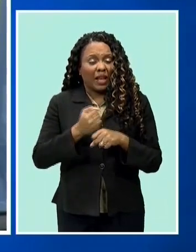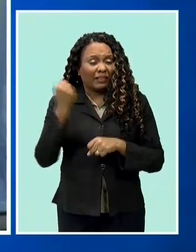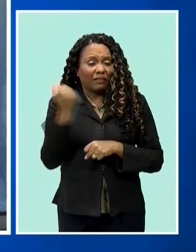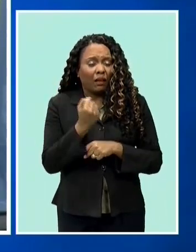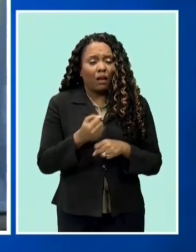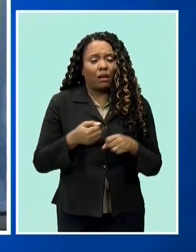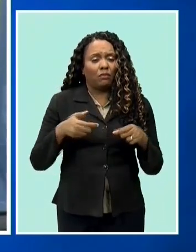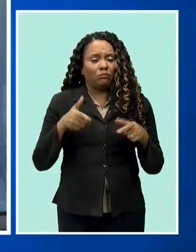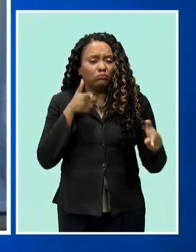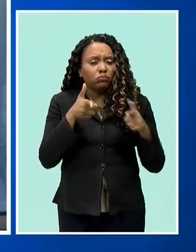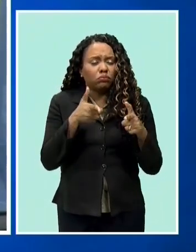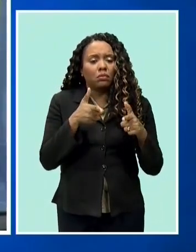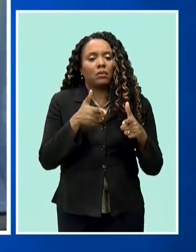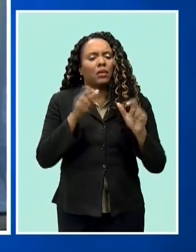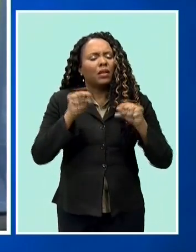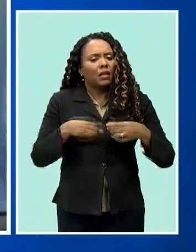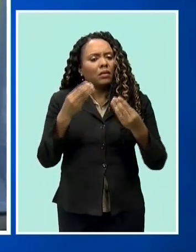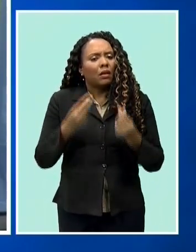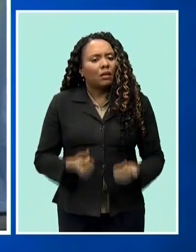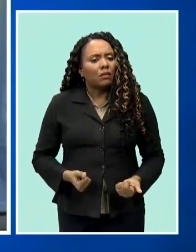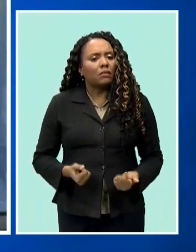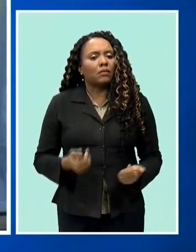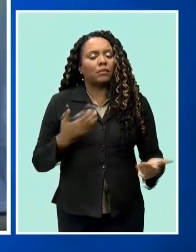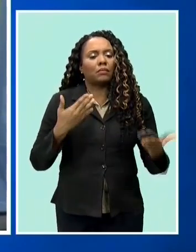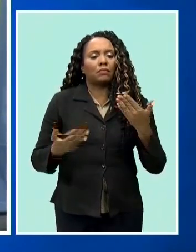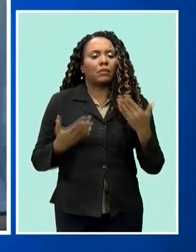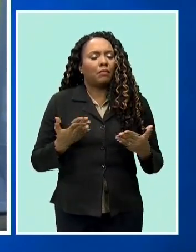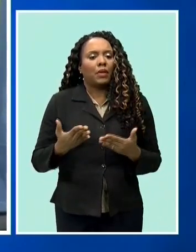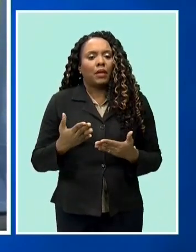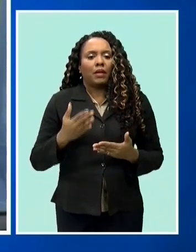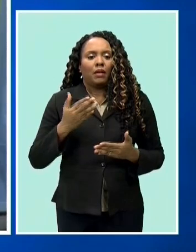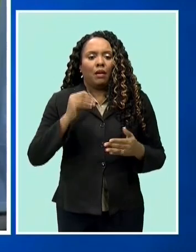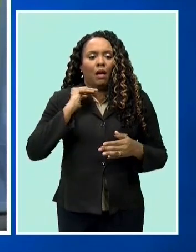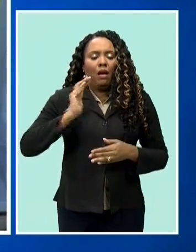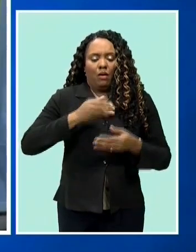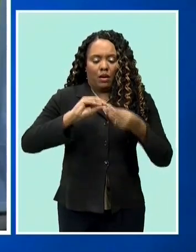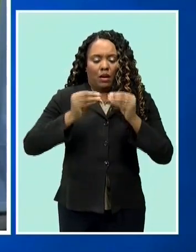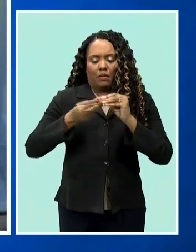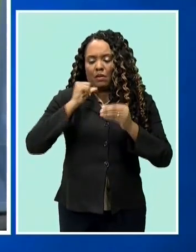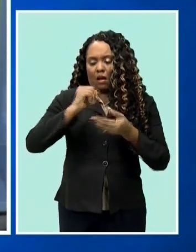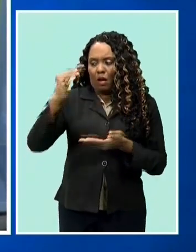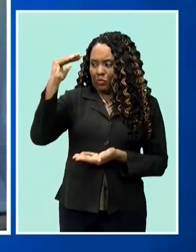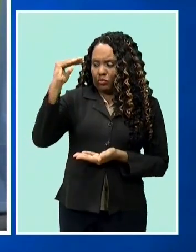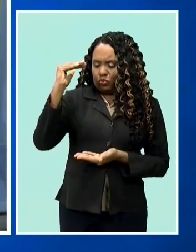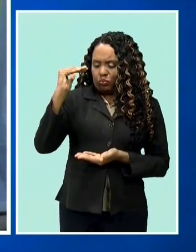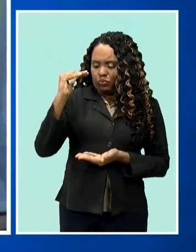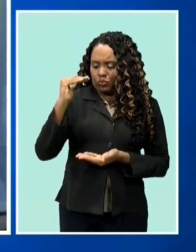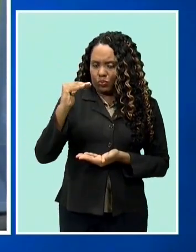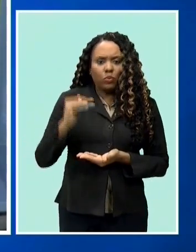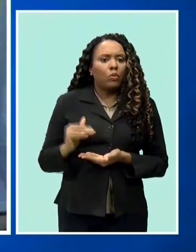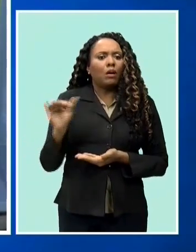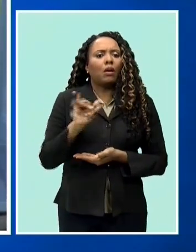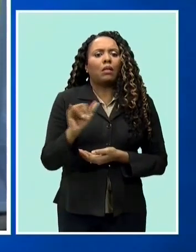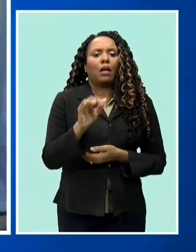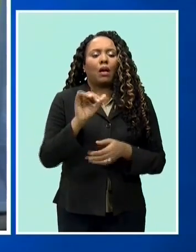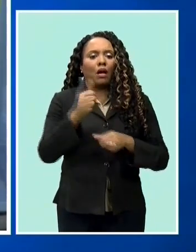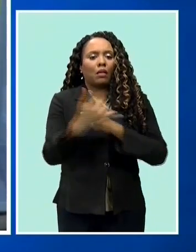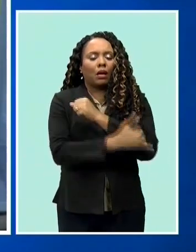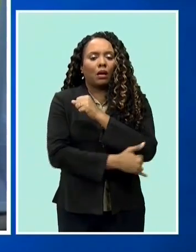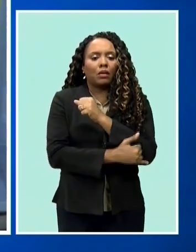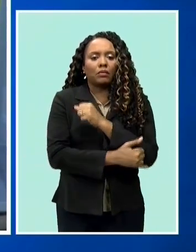We may never get the homicide rate down to Singapore or Kuwait or Iceland, where it